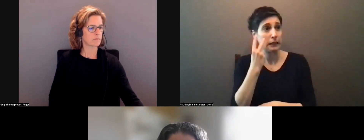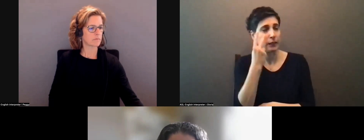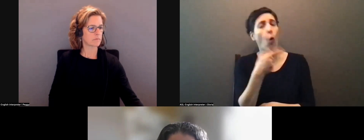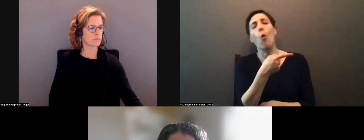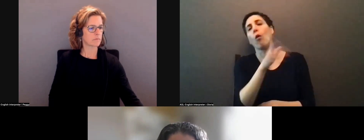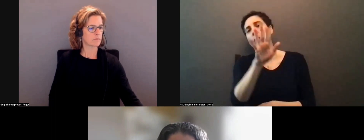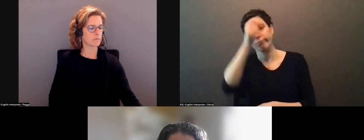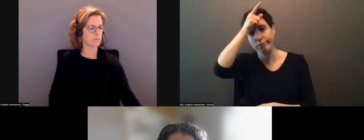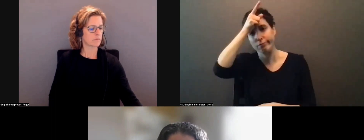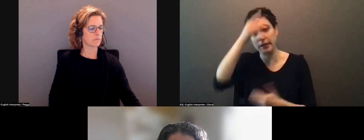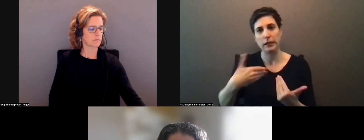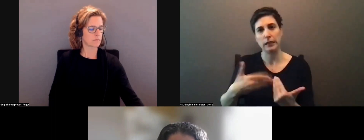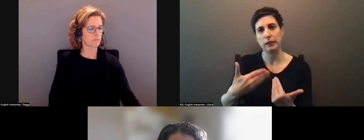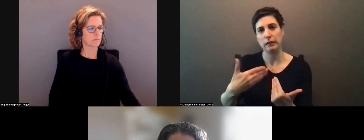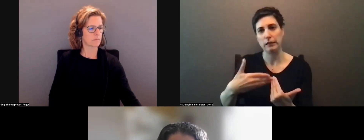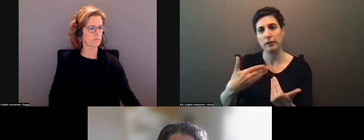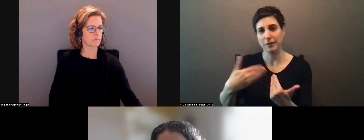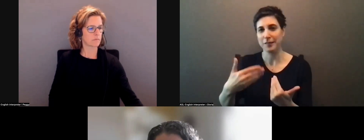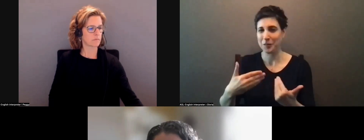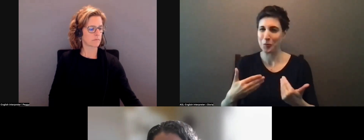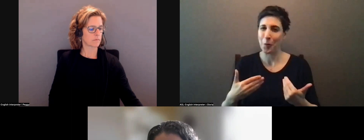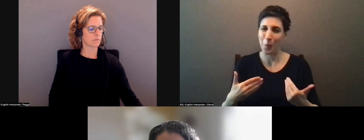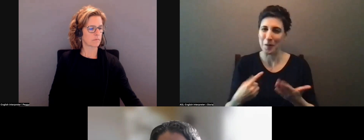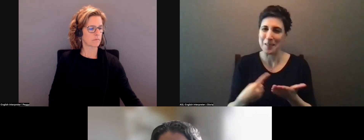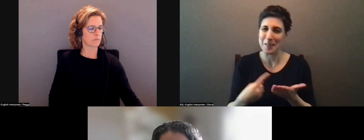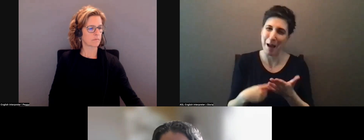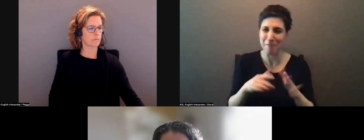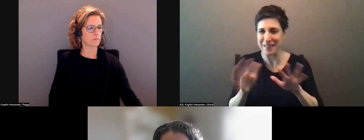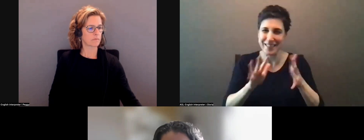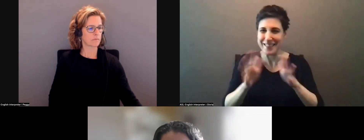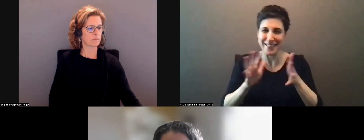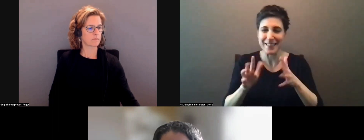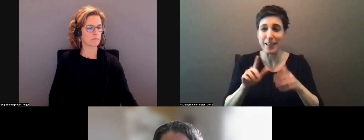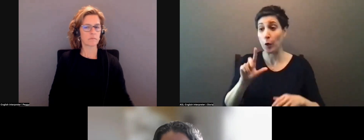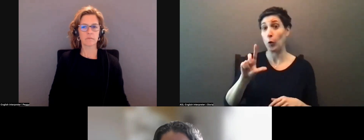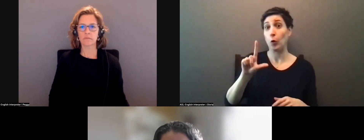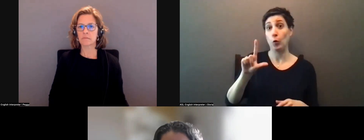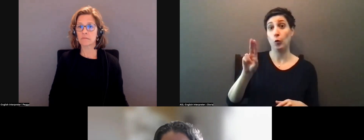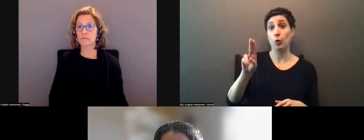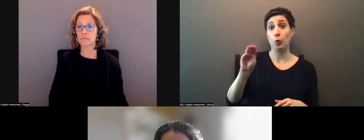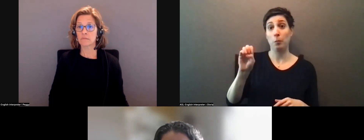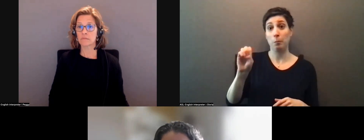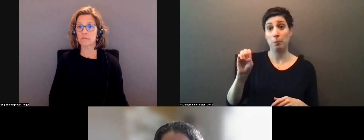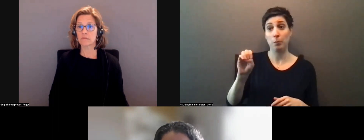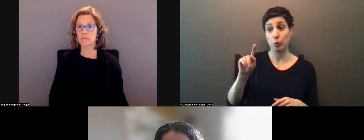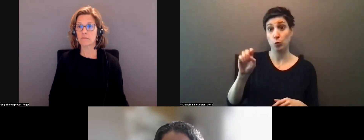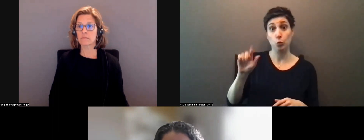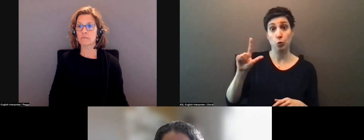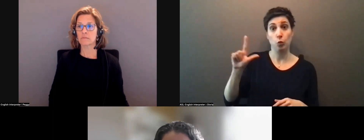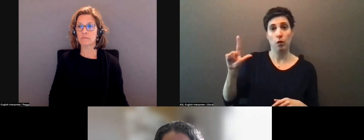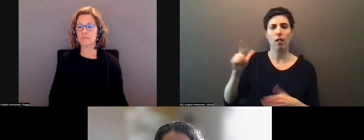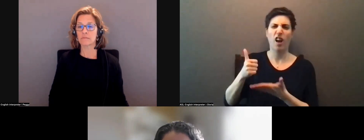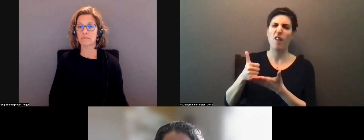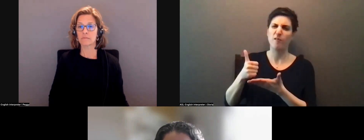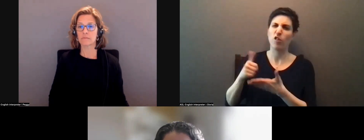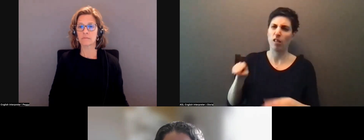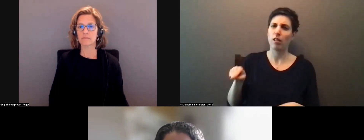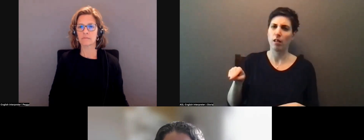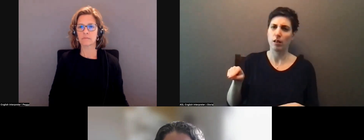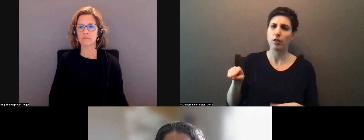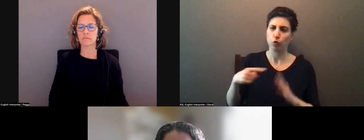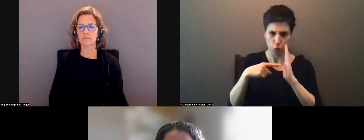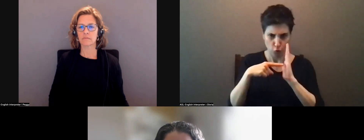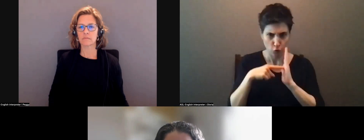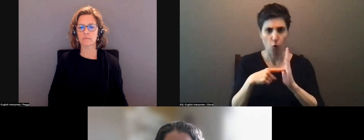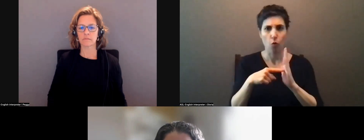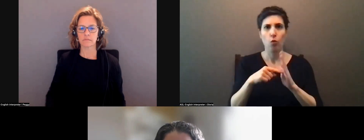are actually setting things up. So I find that Loom tool is pretty helpful for showing the live stream of